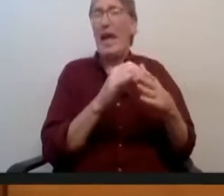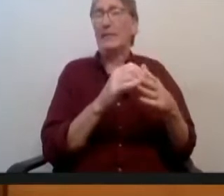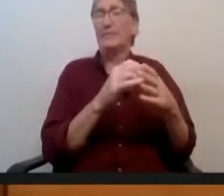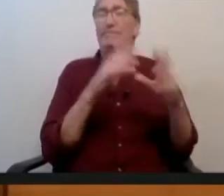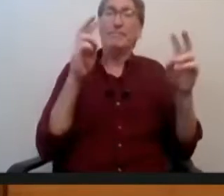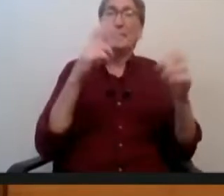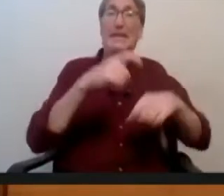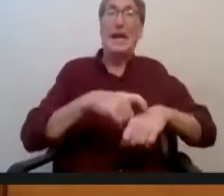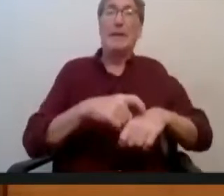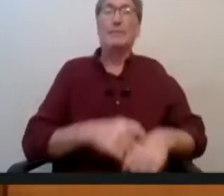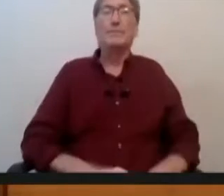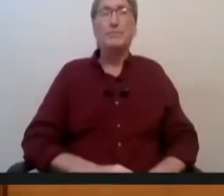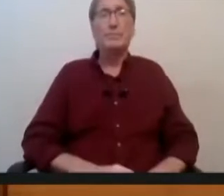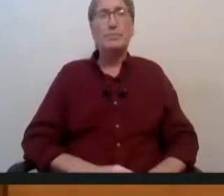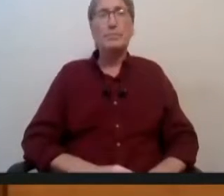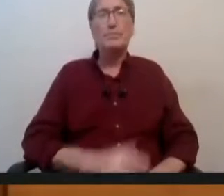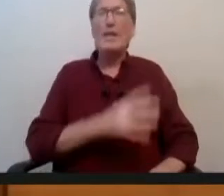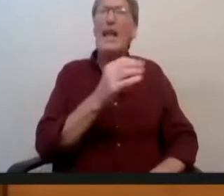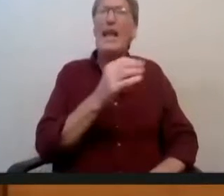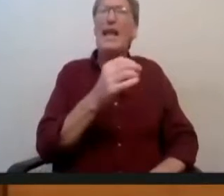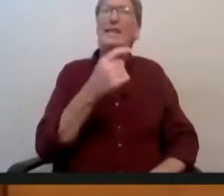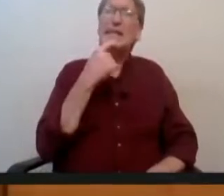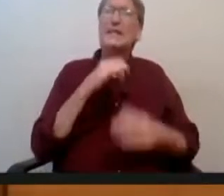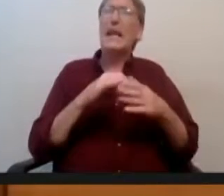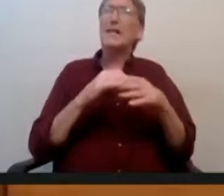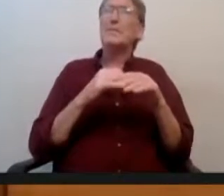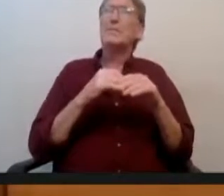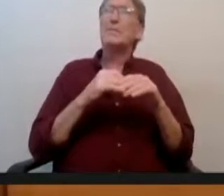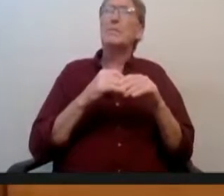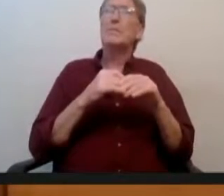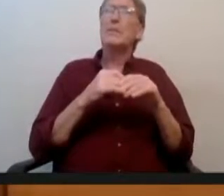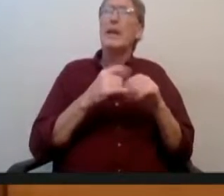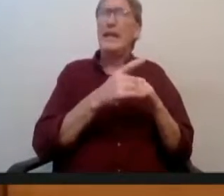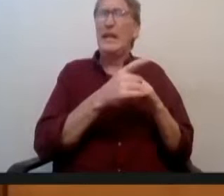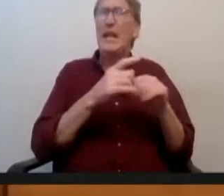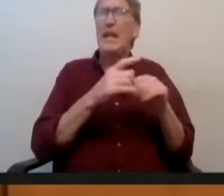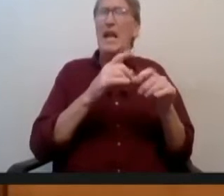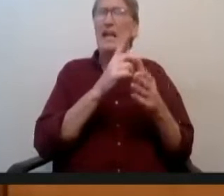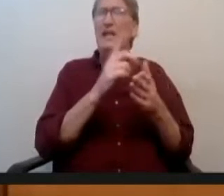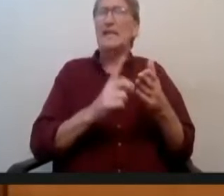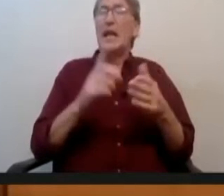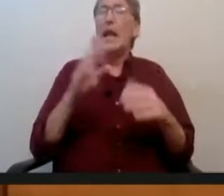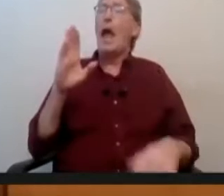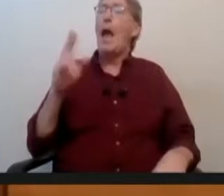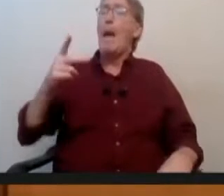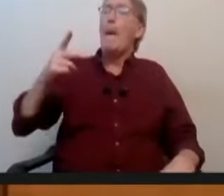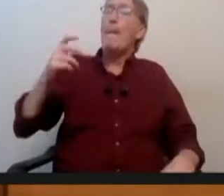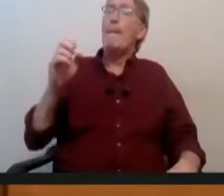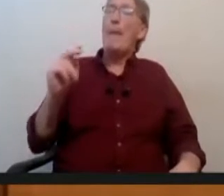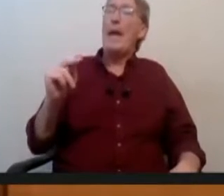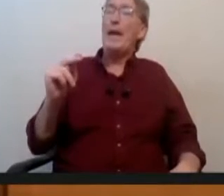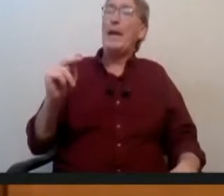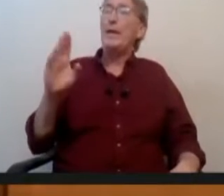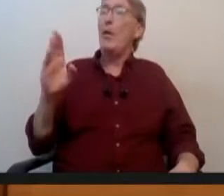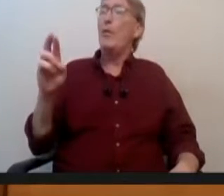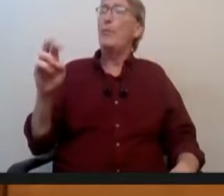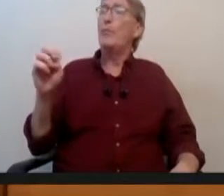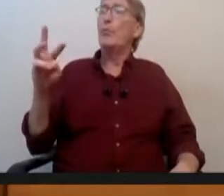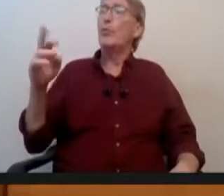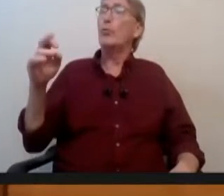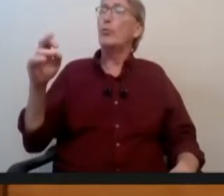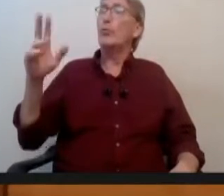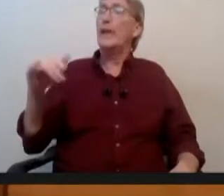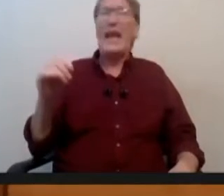And of note, they say that he designed the Penn Brewery building as well as several other buildings that are still